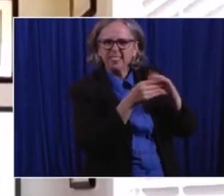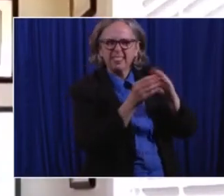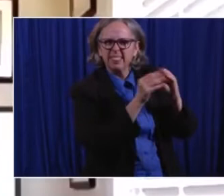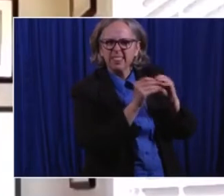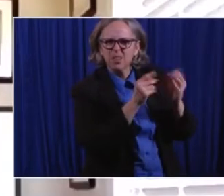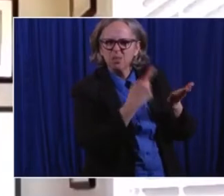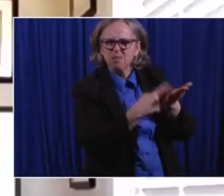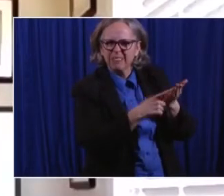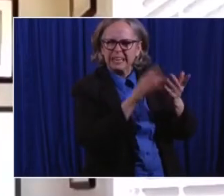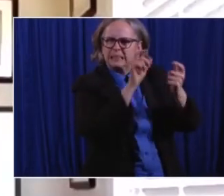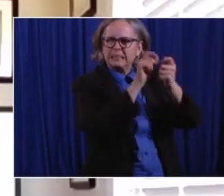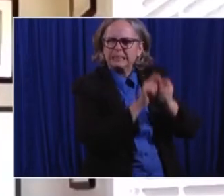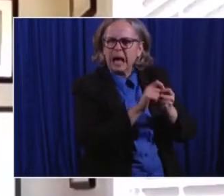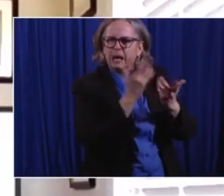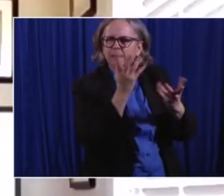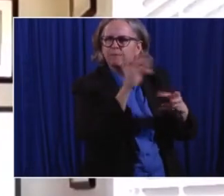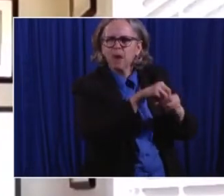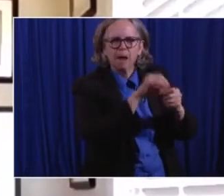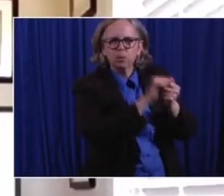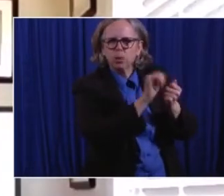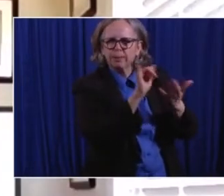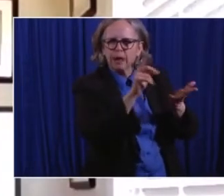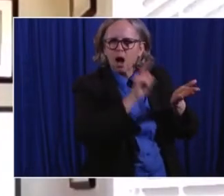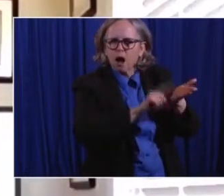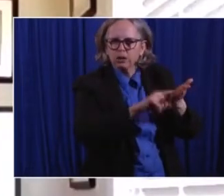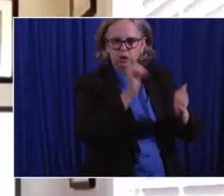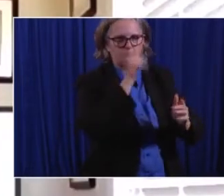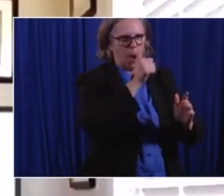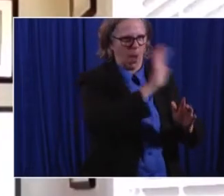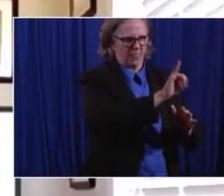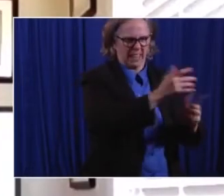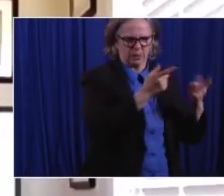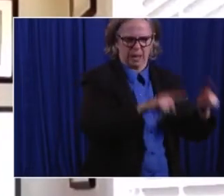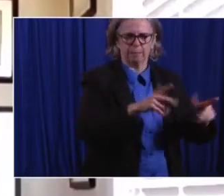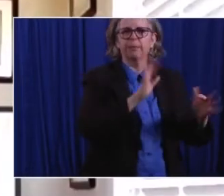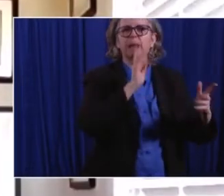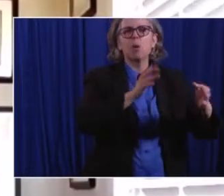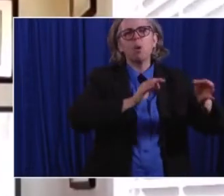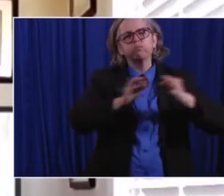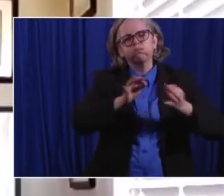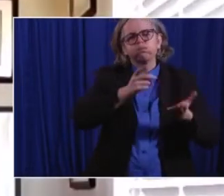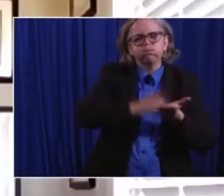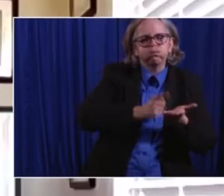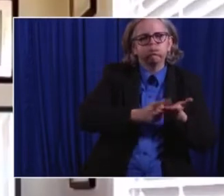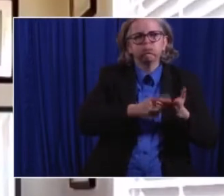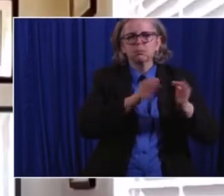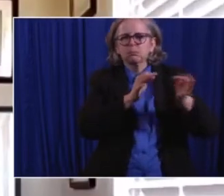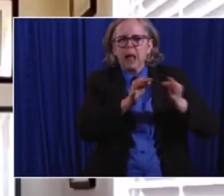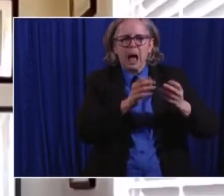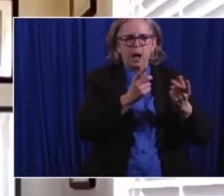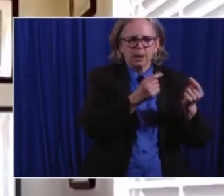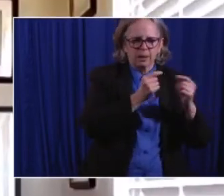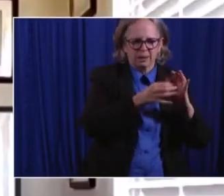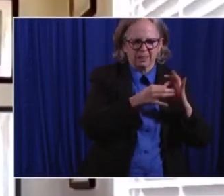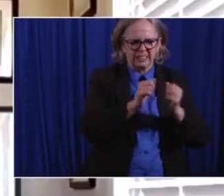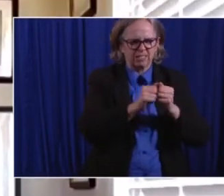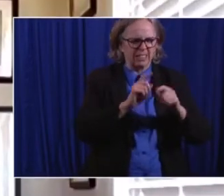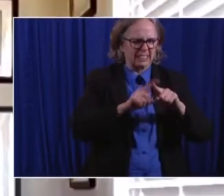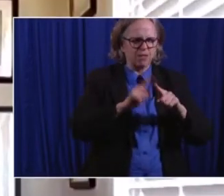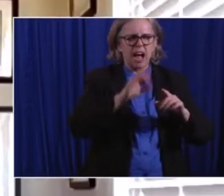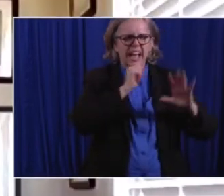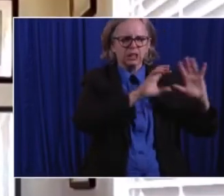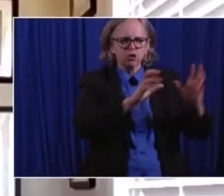detailed information about this vaccine and what it means for different age groups. So I would really encourage